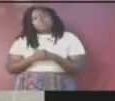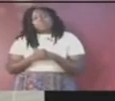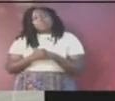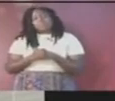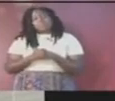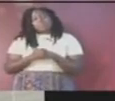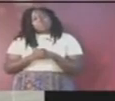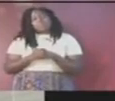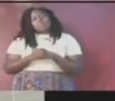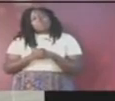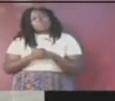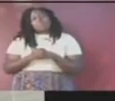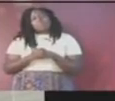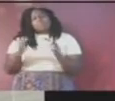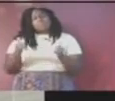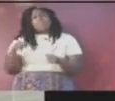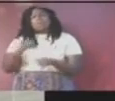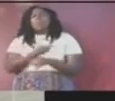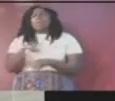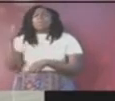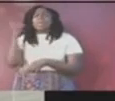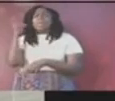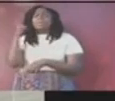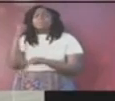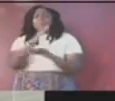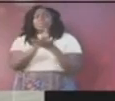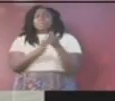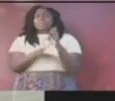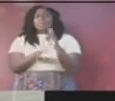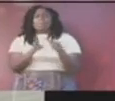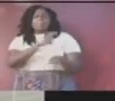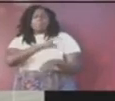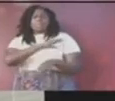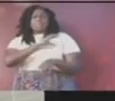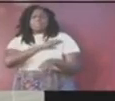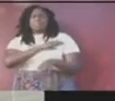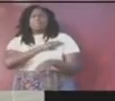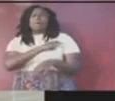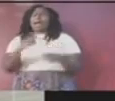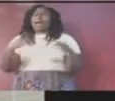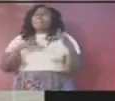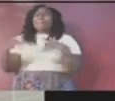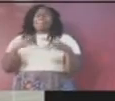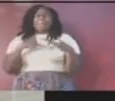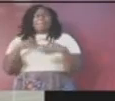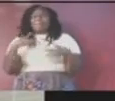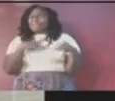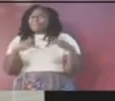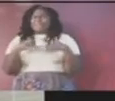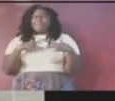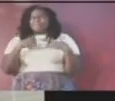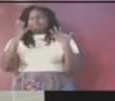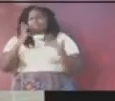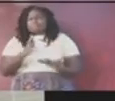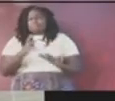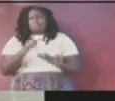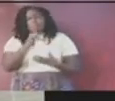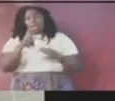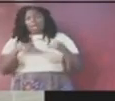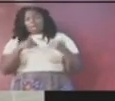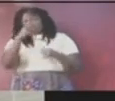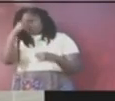of the police service have been complaining over a lack of proper vaccination protocols in ensuring that officers are